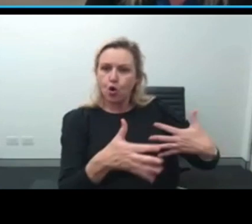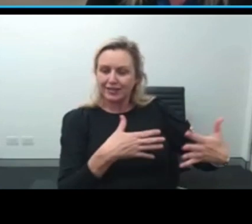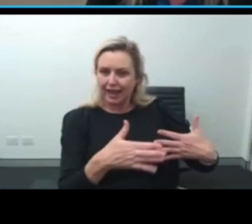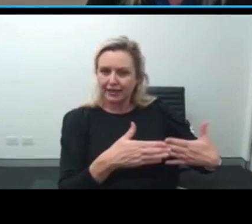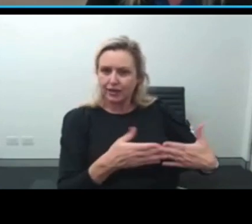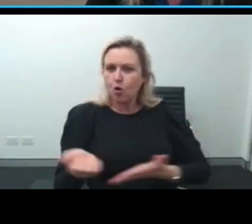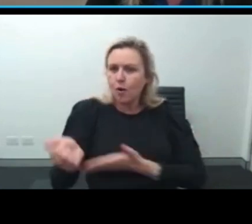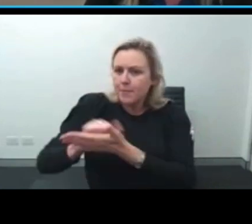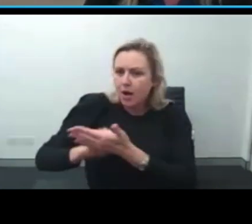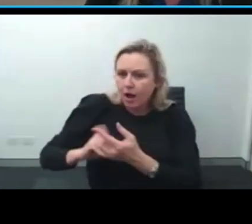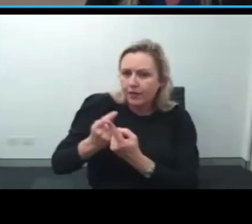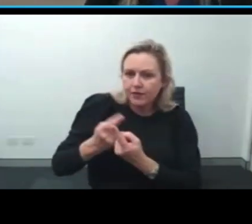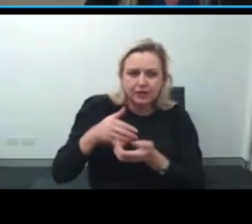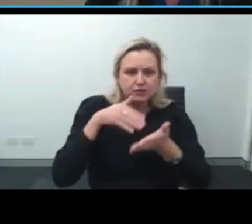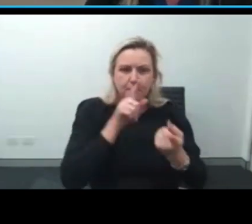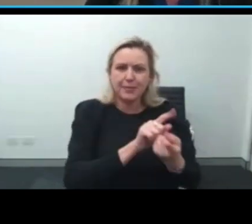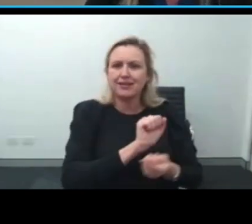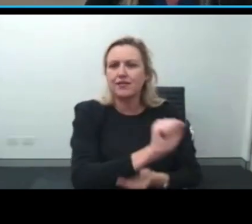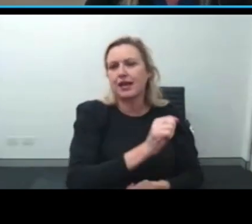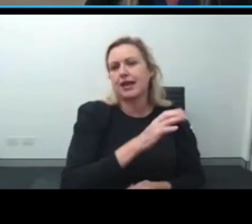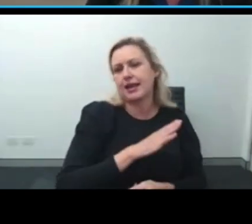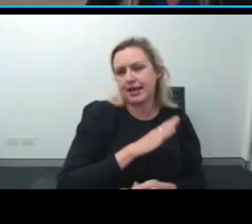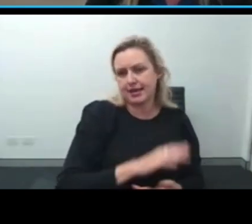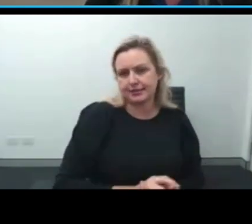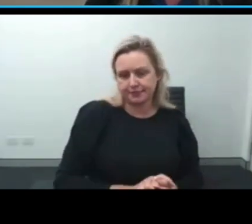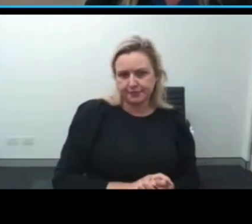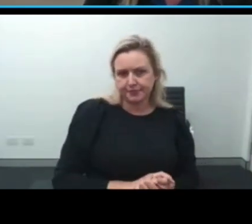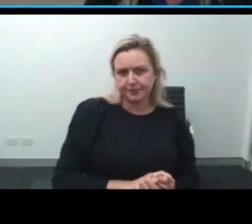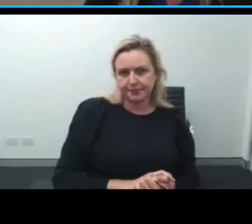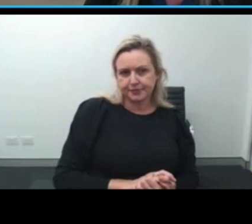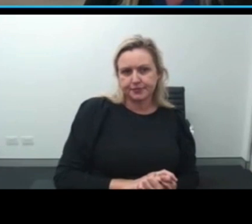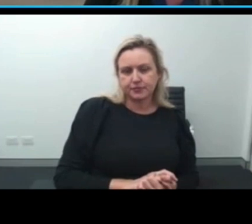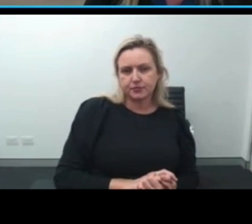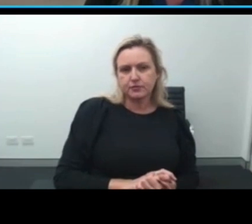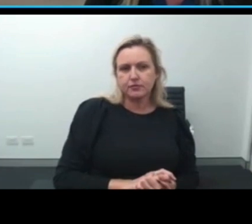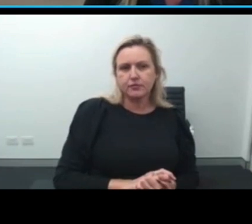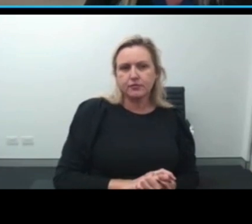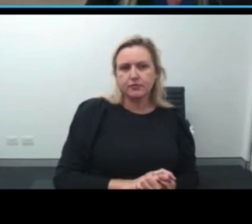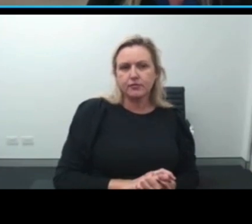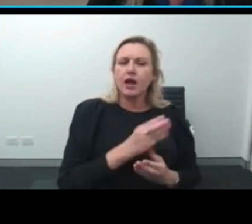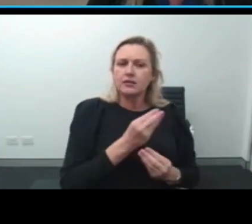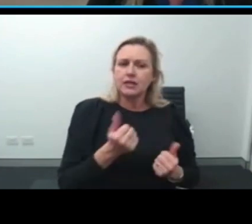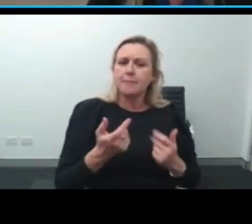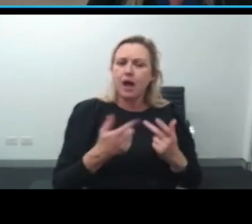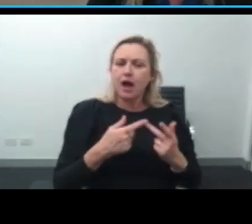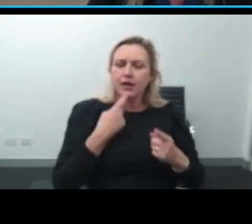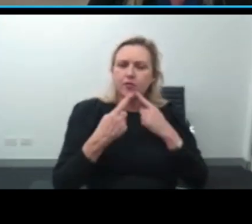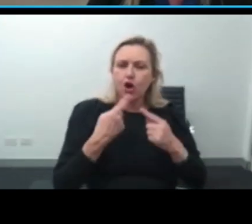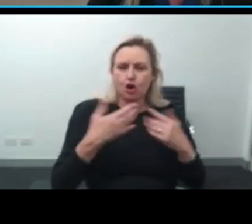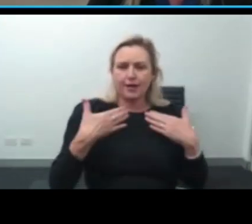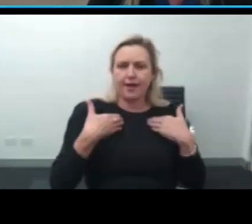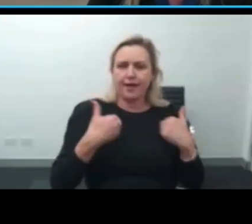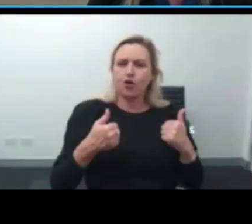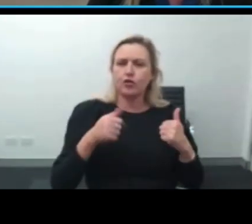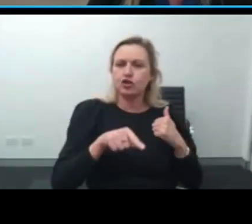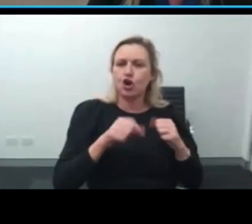purchasing goods to meet the care recipient's assessed needs and goals. There is some guiding information on the health.gov.au